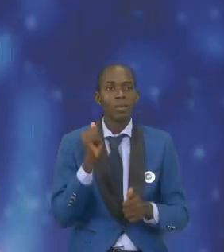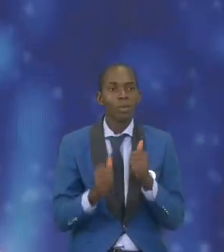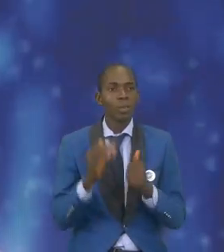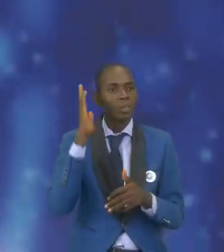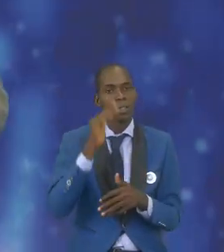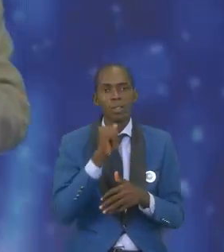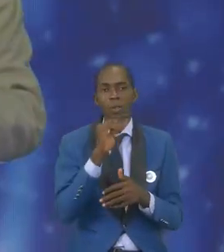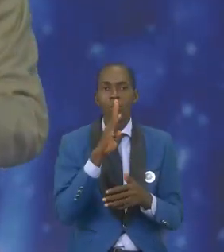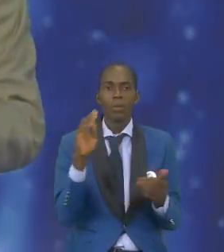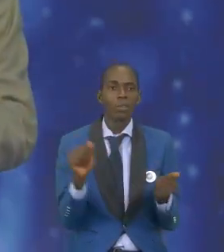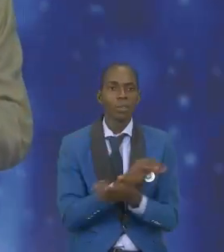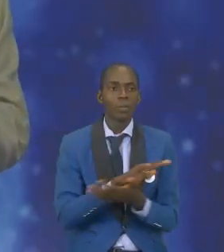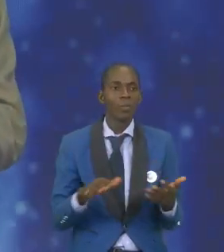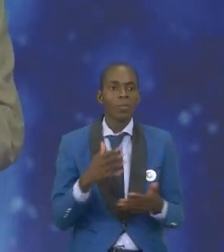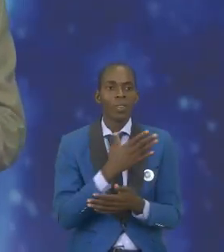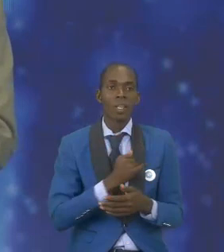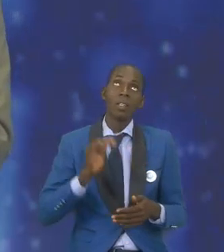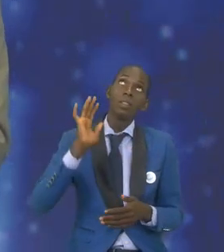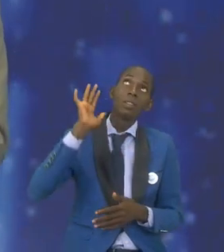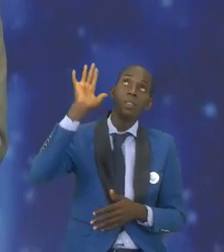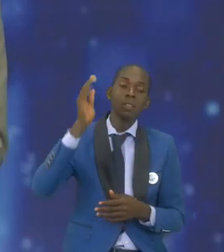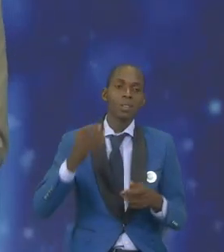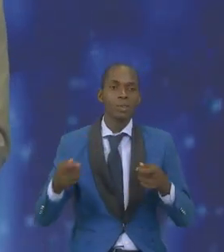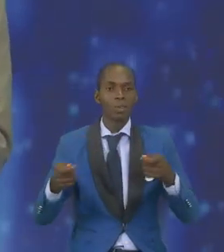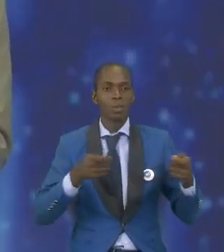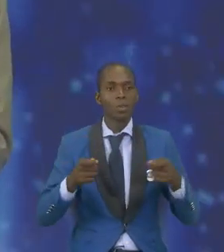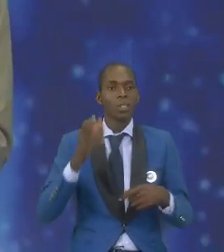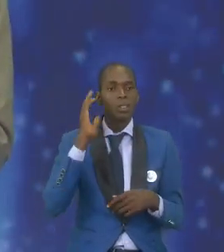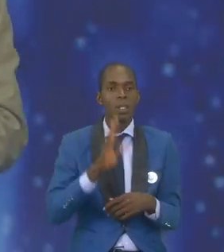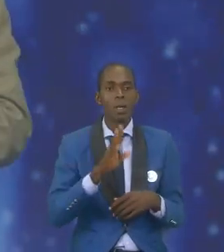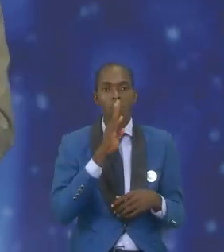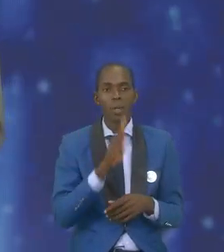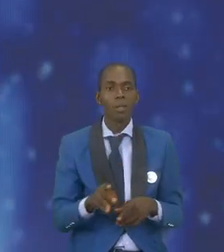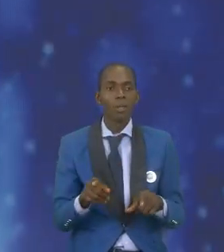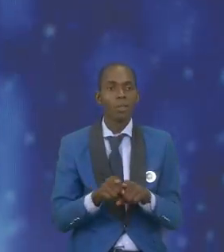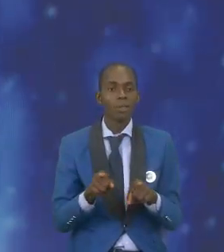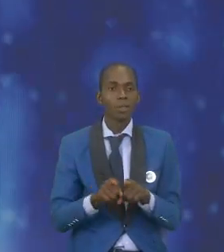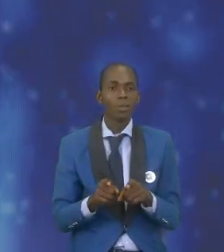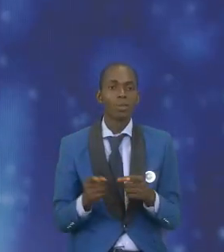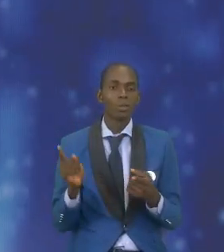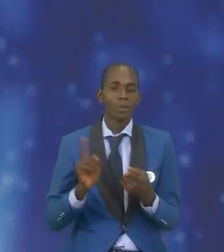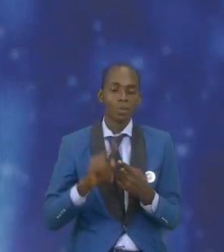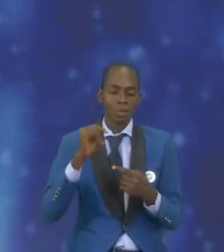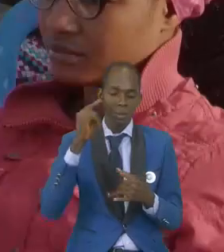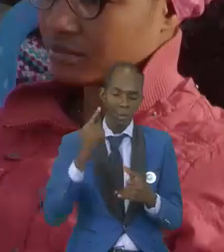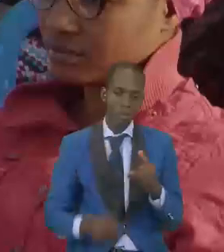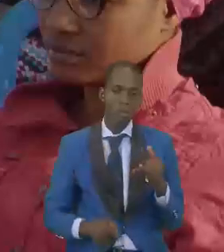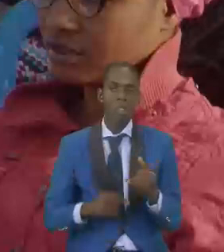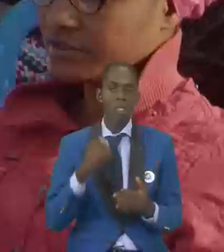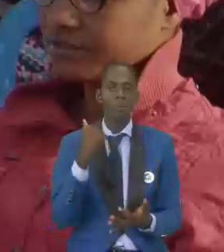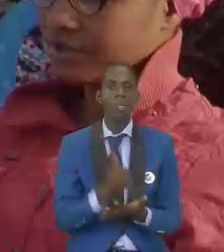destroyed, and his dominion shall be even unto the end.